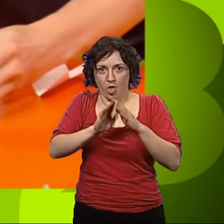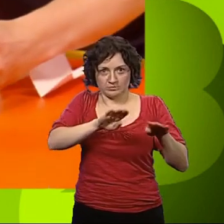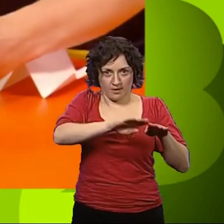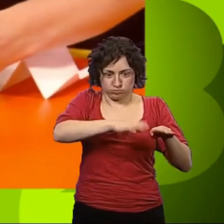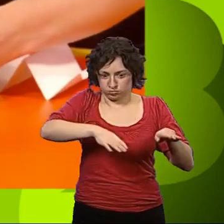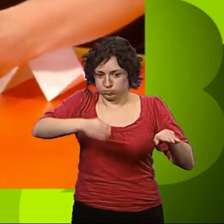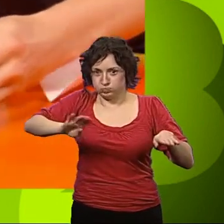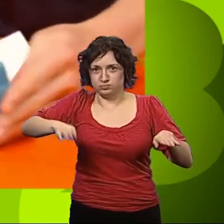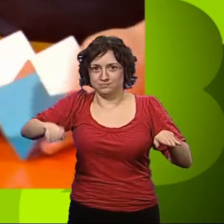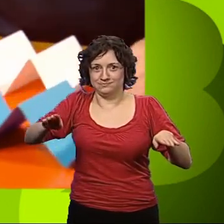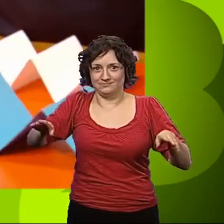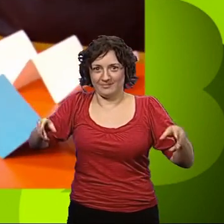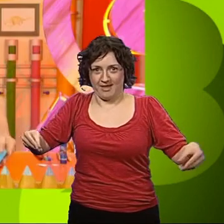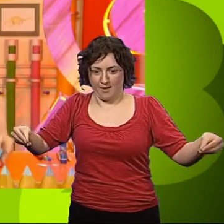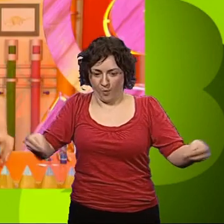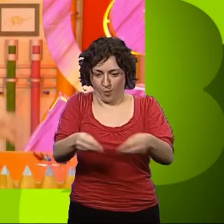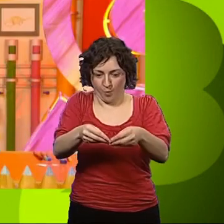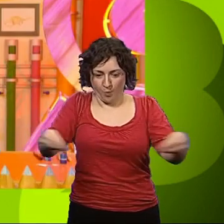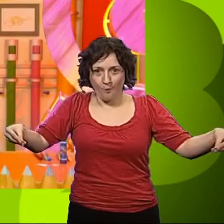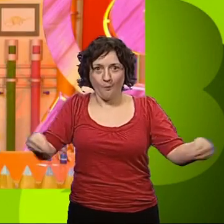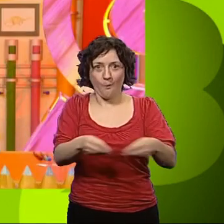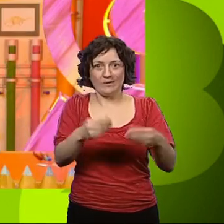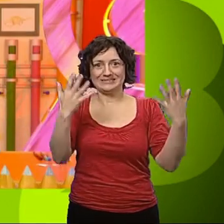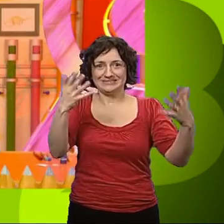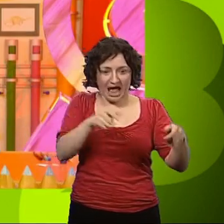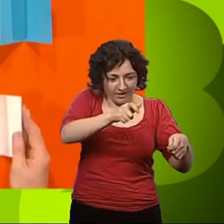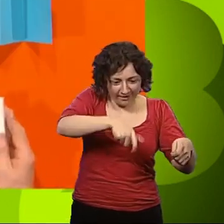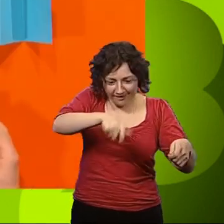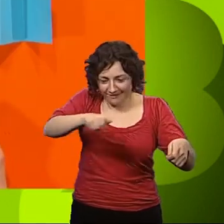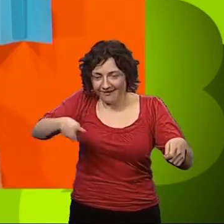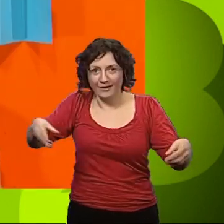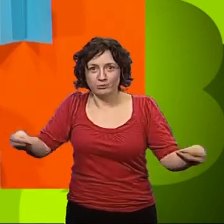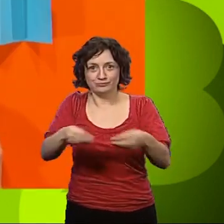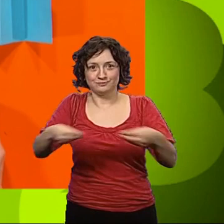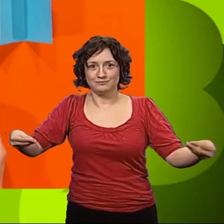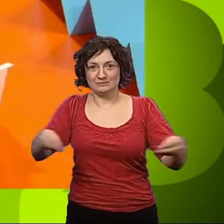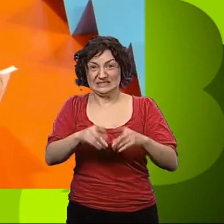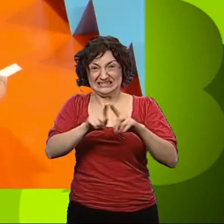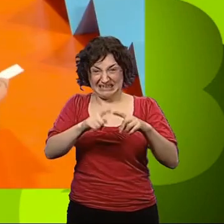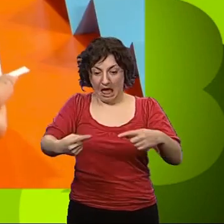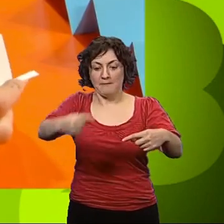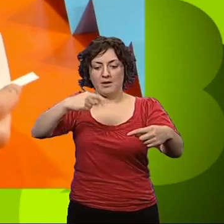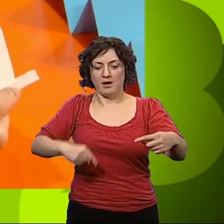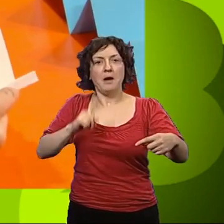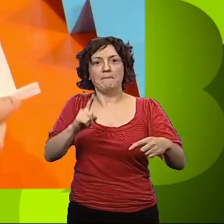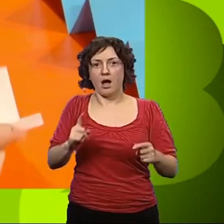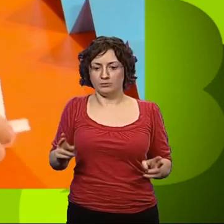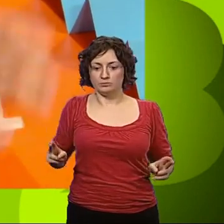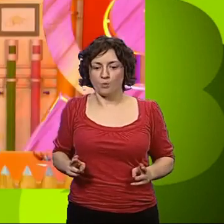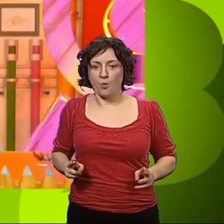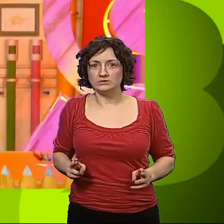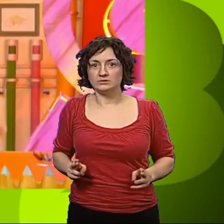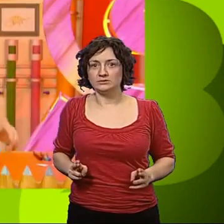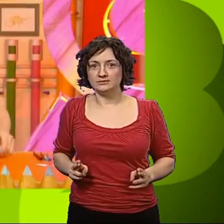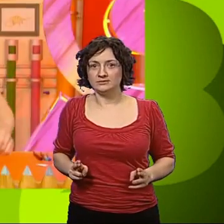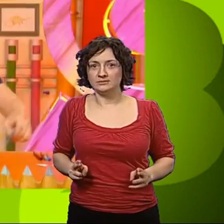it into 10 sections. You do exactly the same with the shorter strip, except you leave 2 little tabs. Now, I'll tell you why in just a bit.